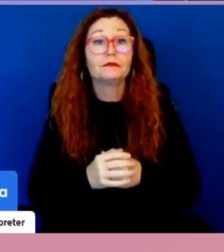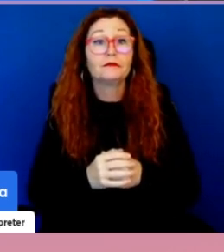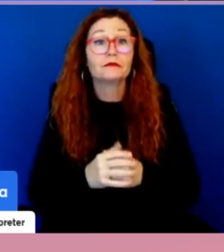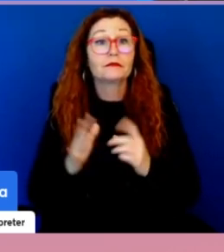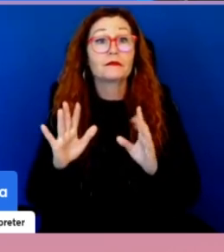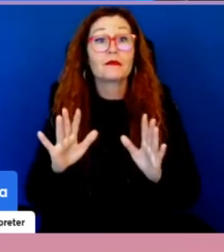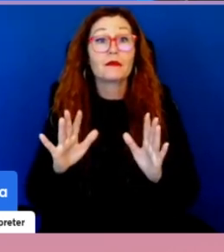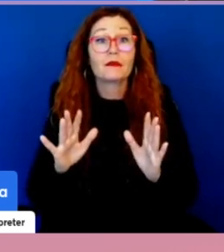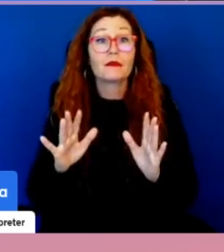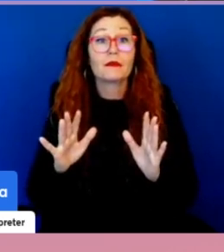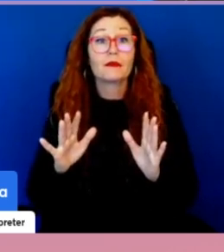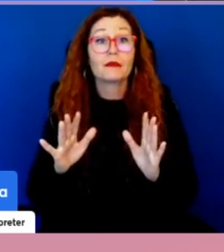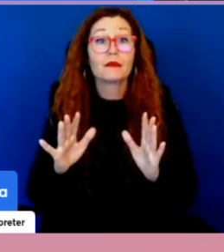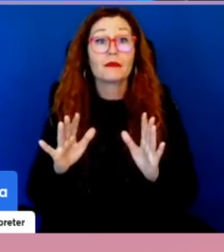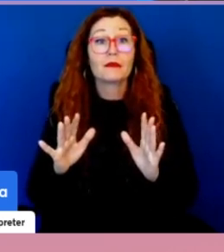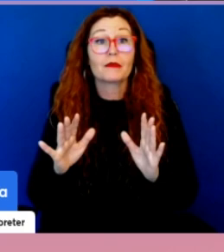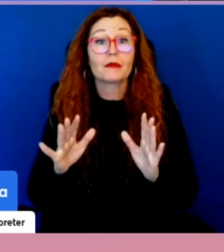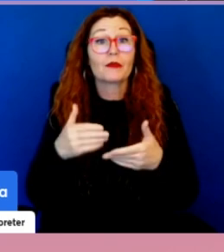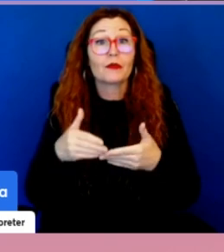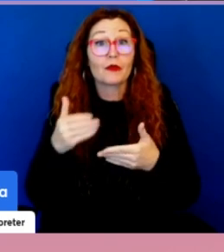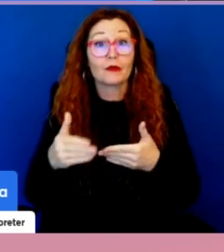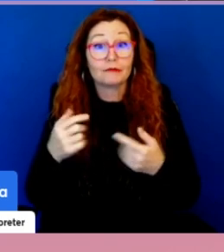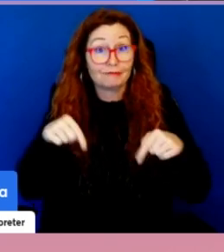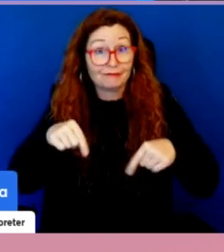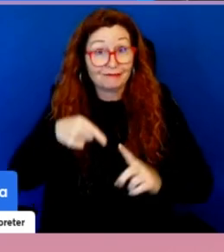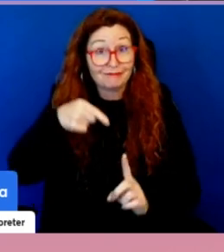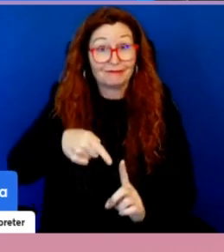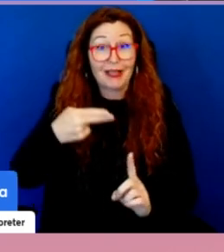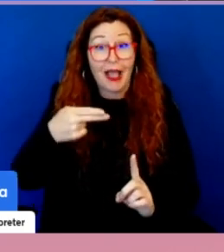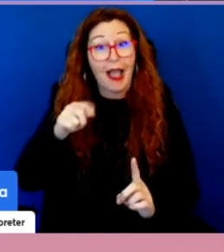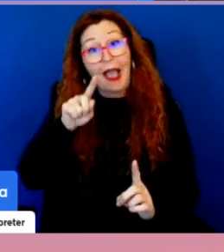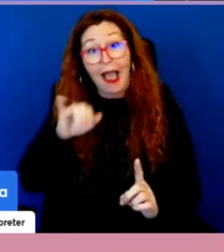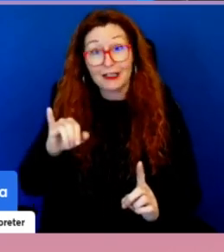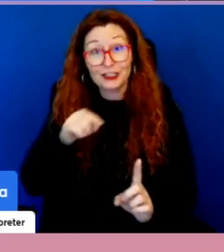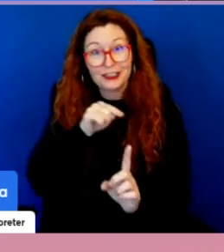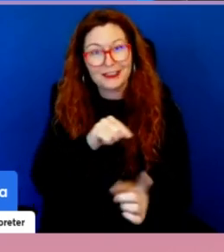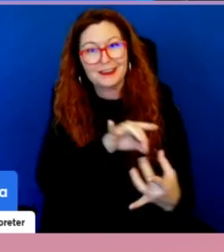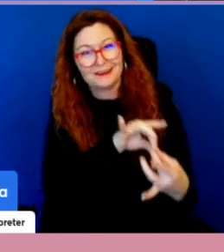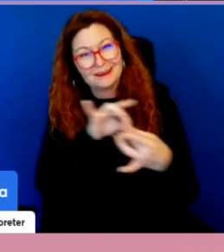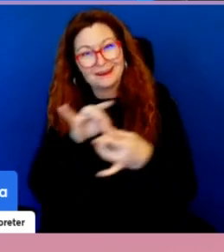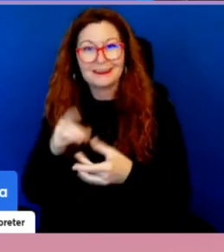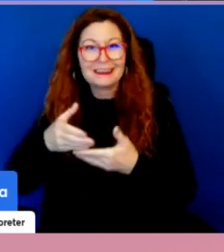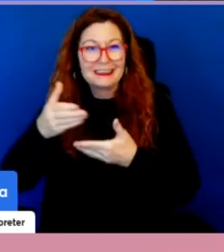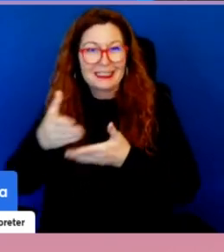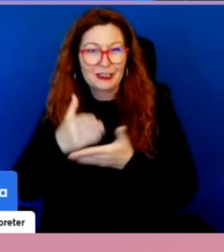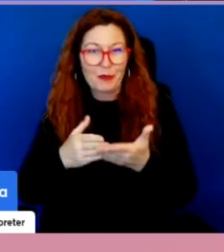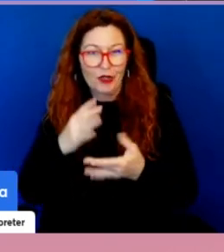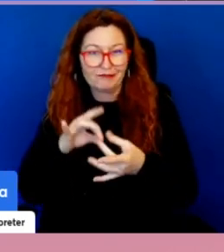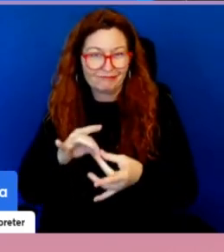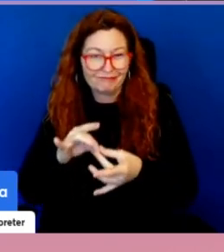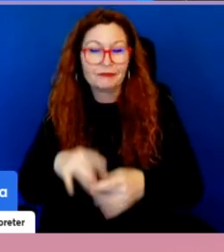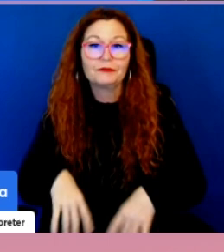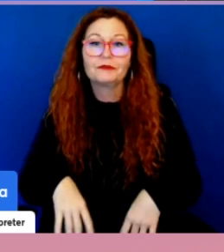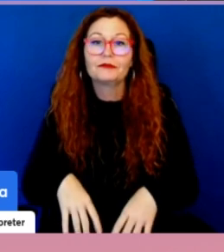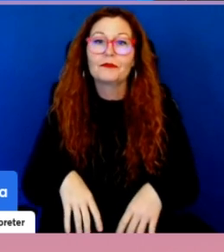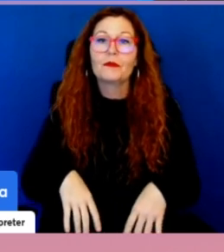So naturally, the next section is going to be talking a little bit about that. And when you think about this on the surface, there's a few different tools we could talk